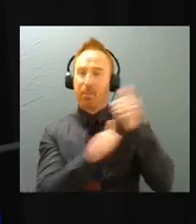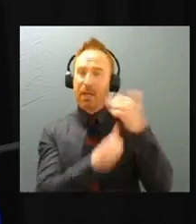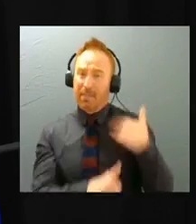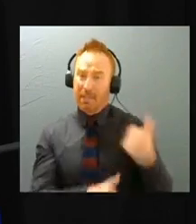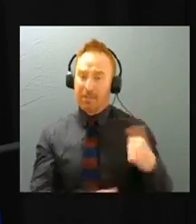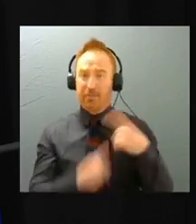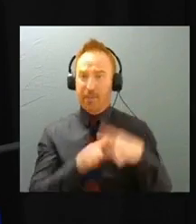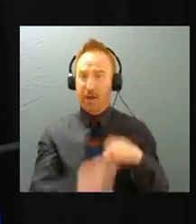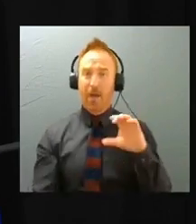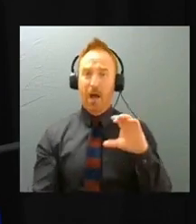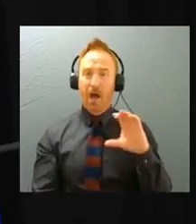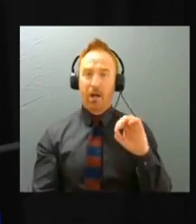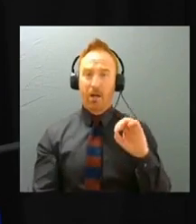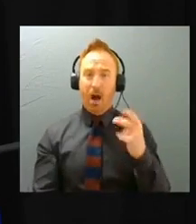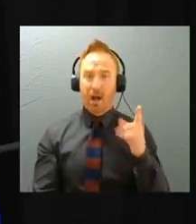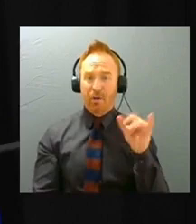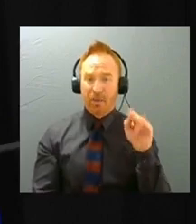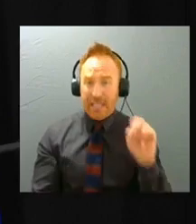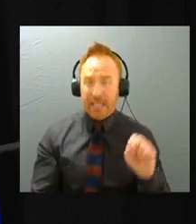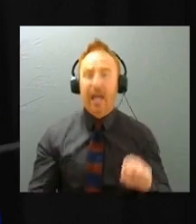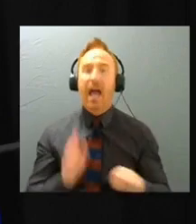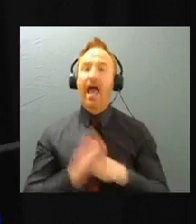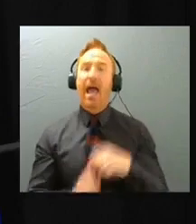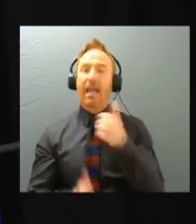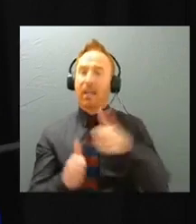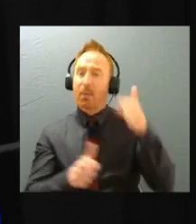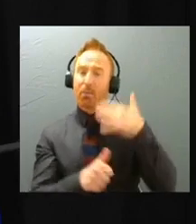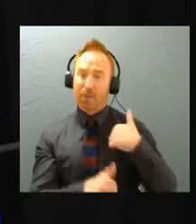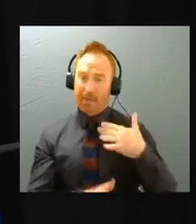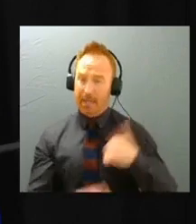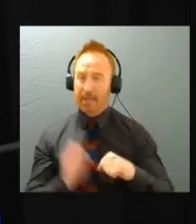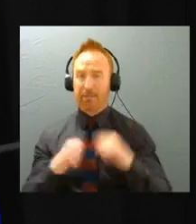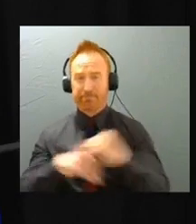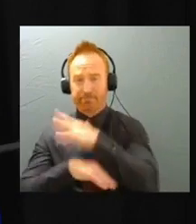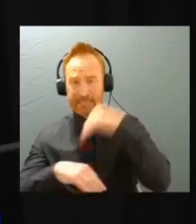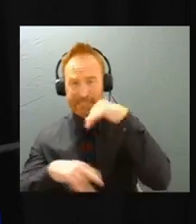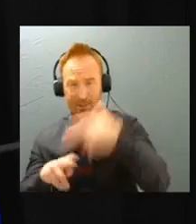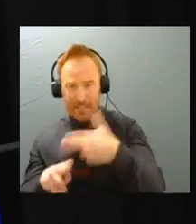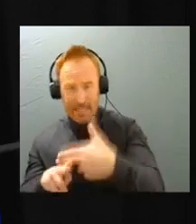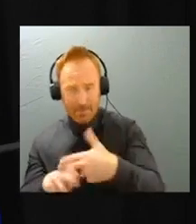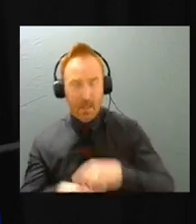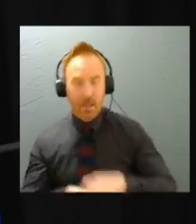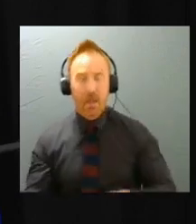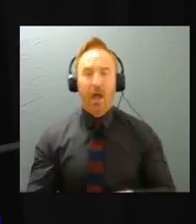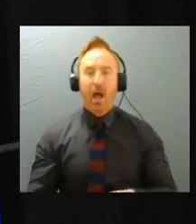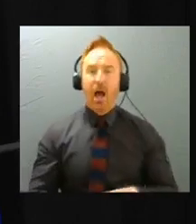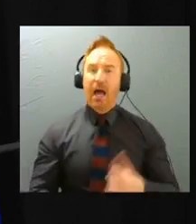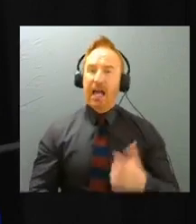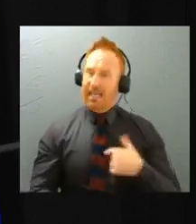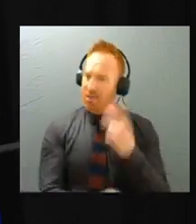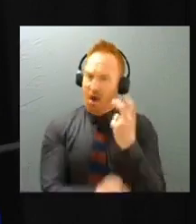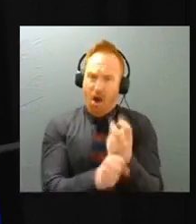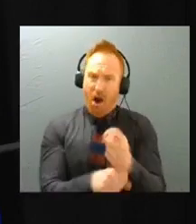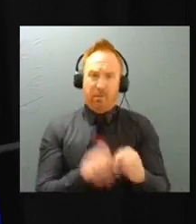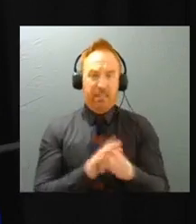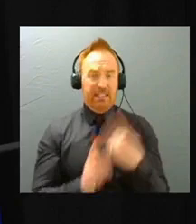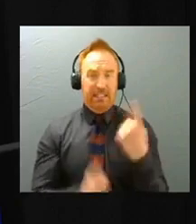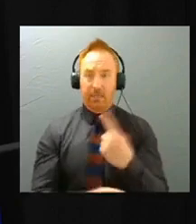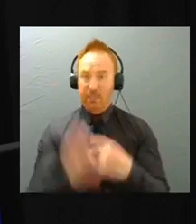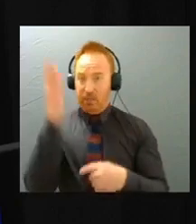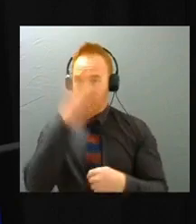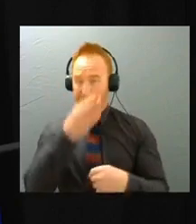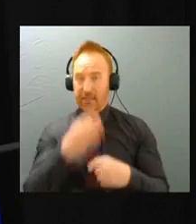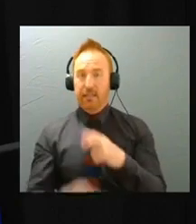opening ourselves as well as we open up, knowing full well that it's pretty hard for someone to come directly from Nunavut